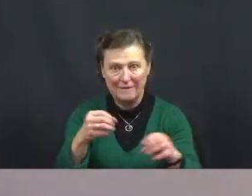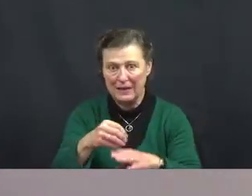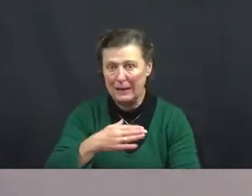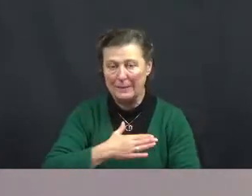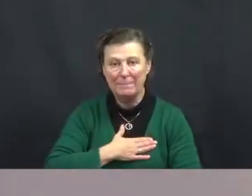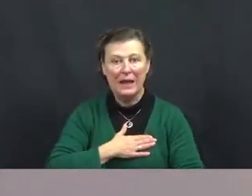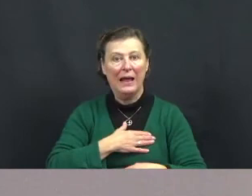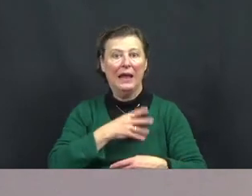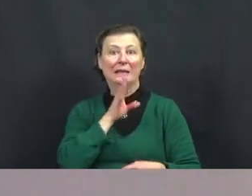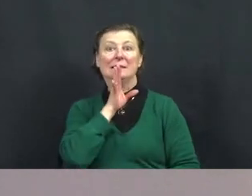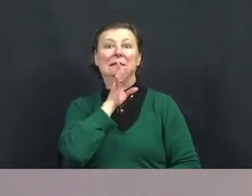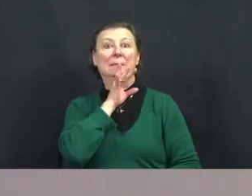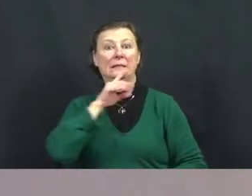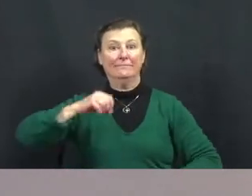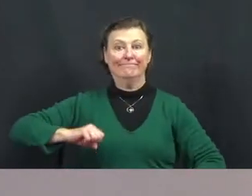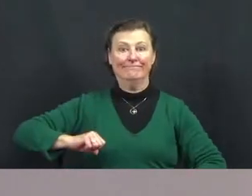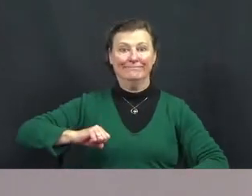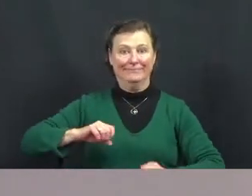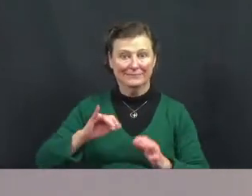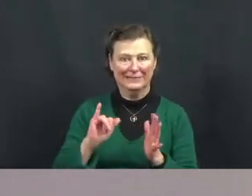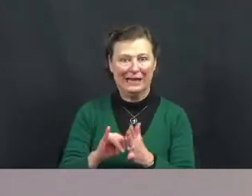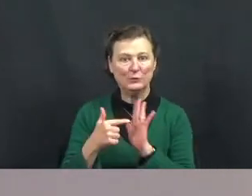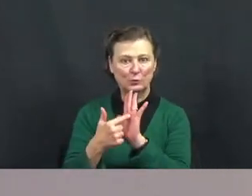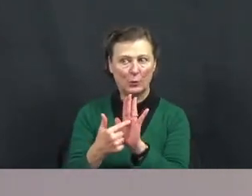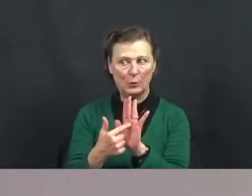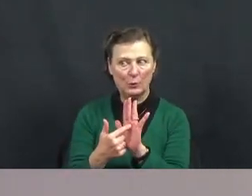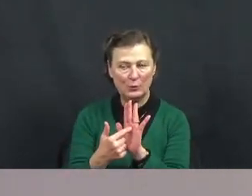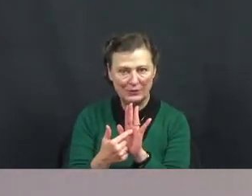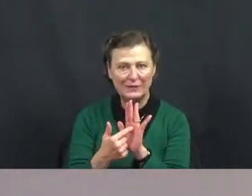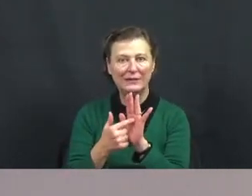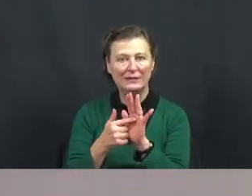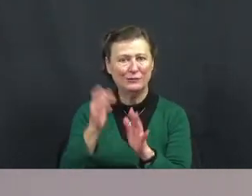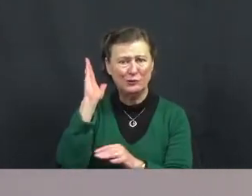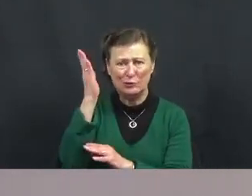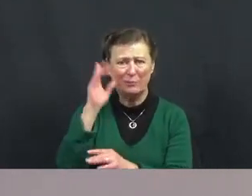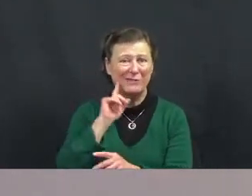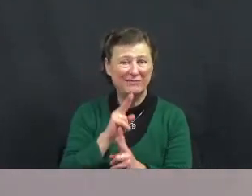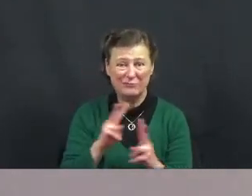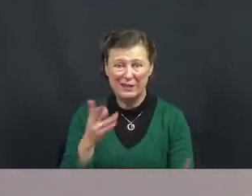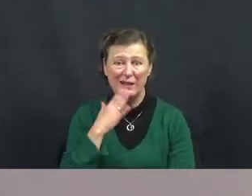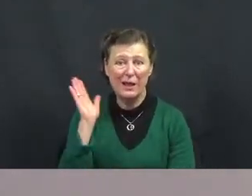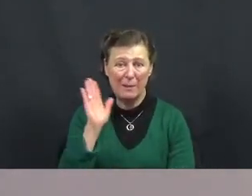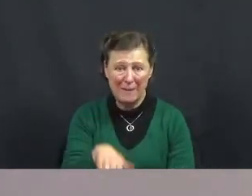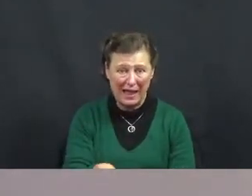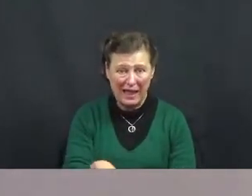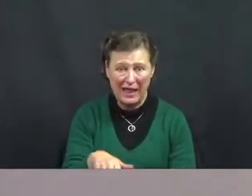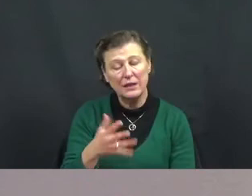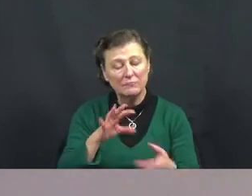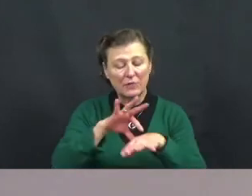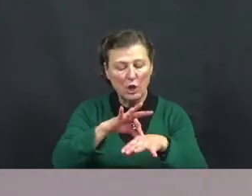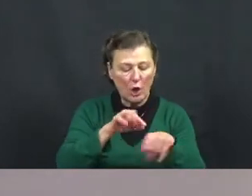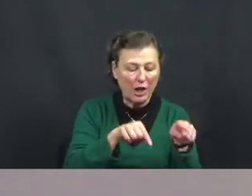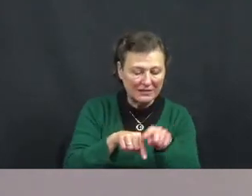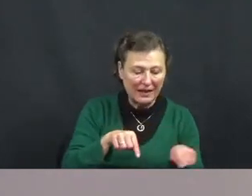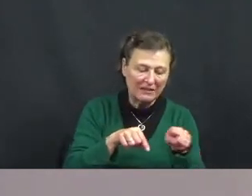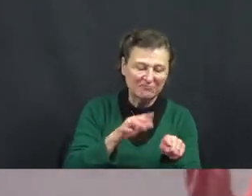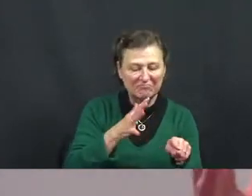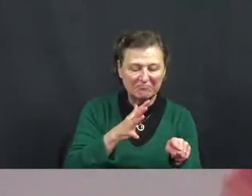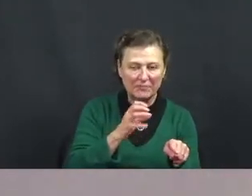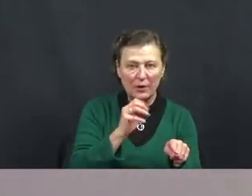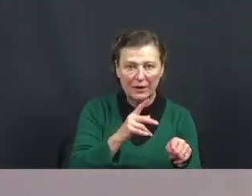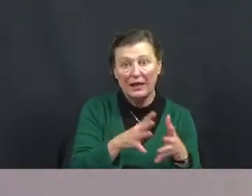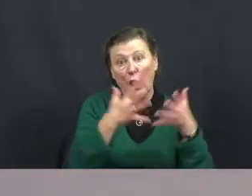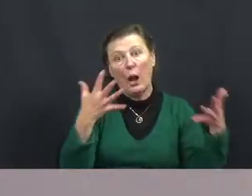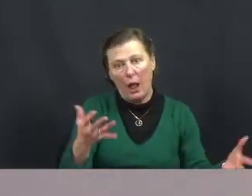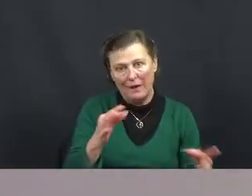delivery, and it showed. In fact, the sermon was so bad, the delivery, the content was probably not so bad, just a